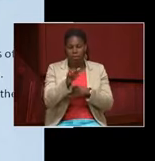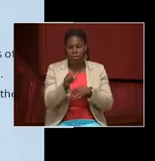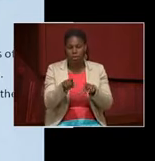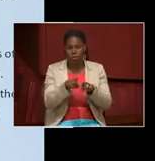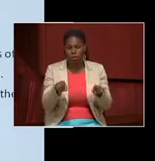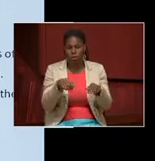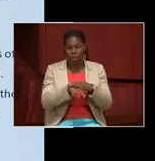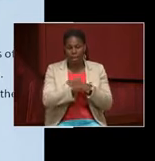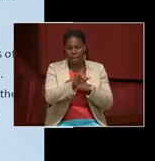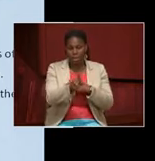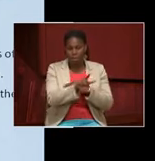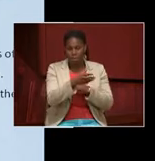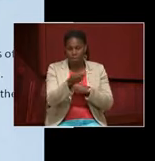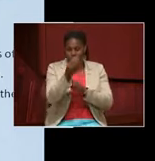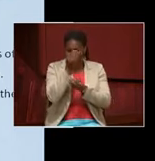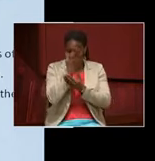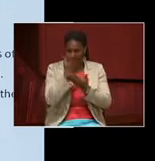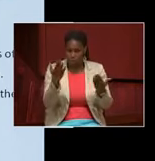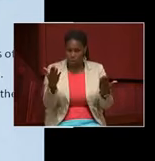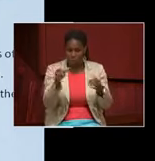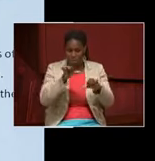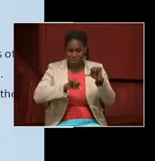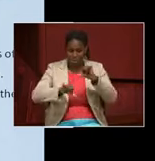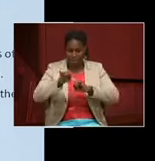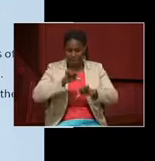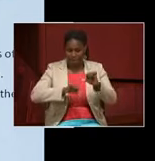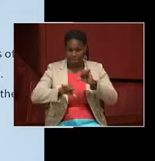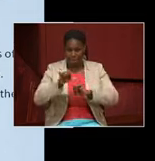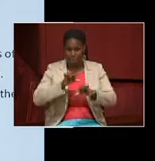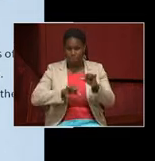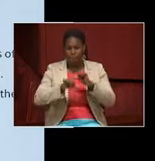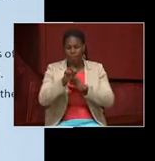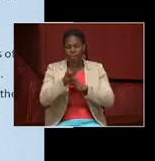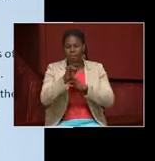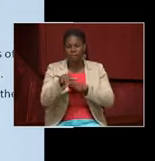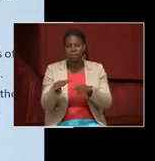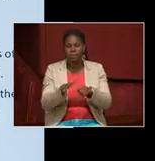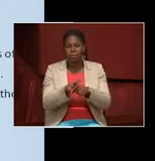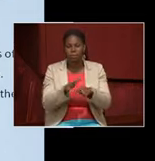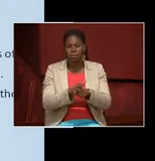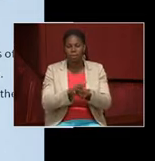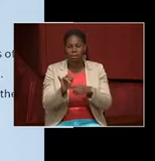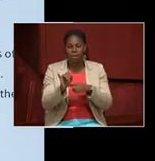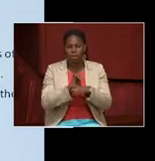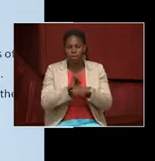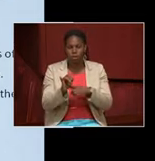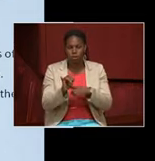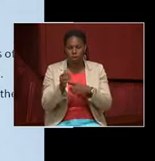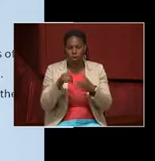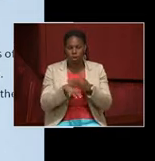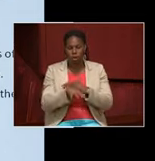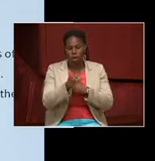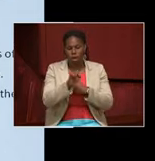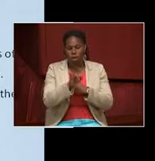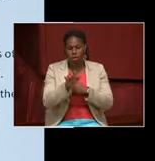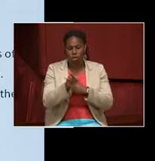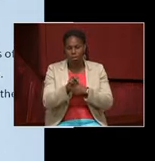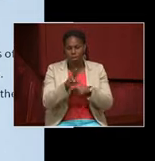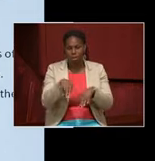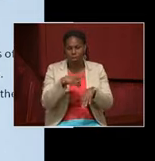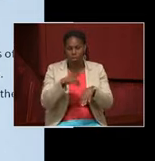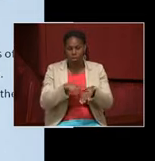in library and information science. Nancy completed an internship at the Austrian National Library